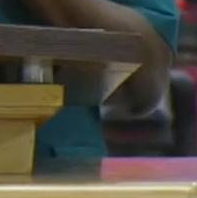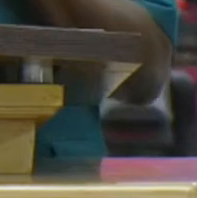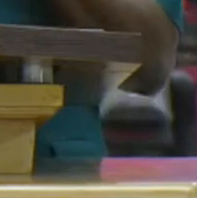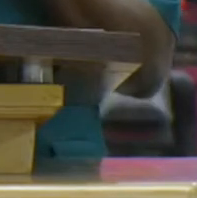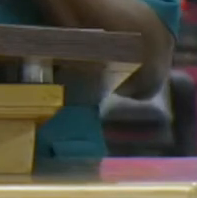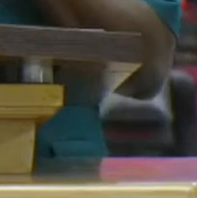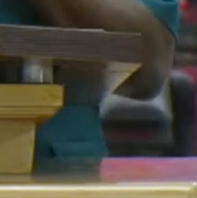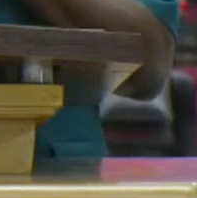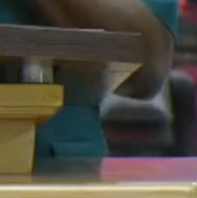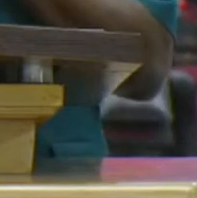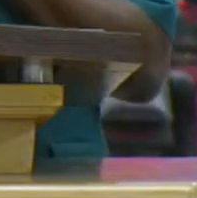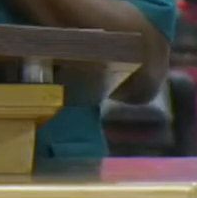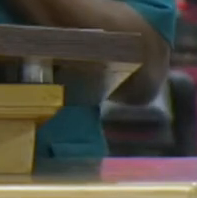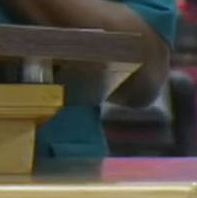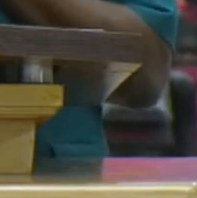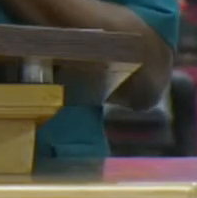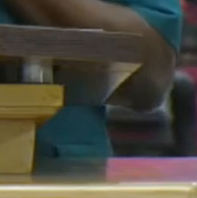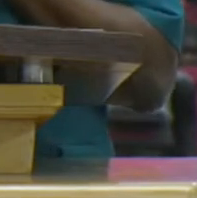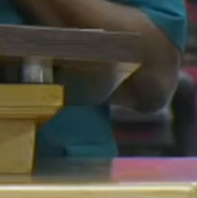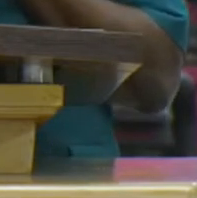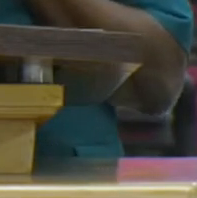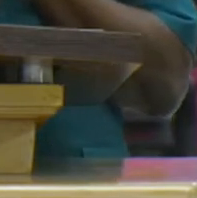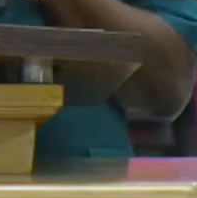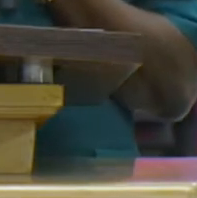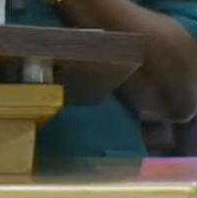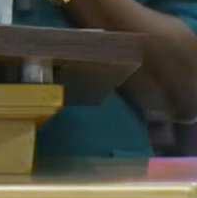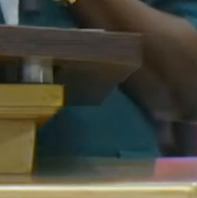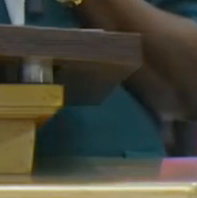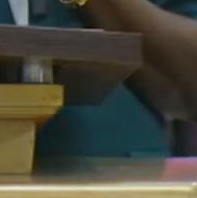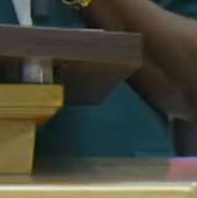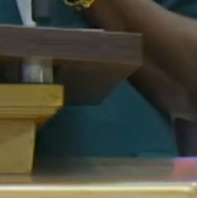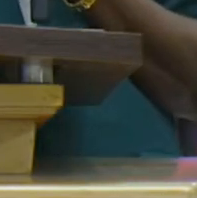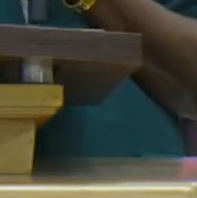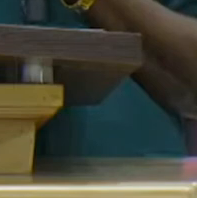surrendering everything to you.